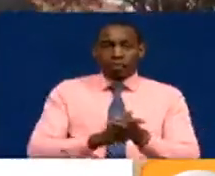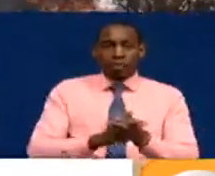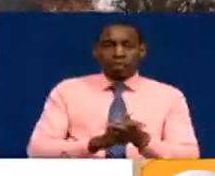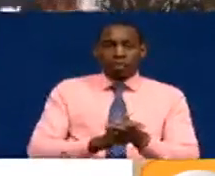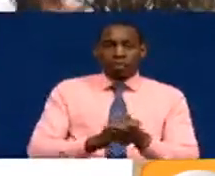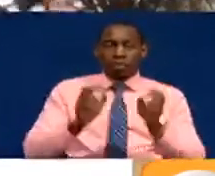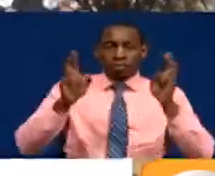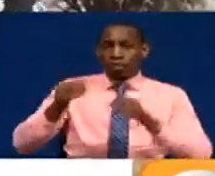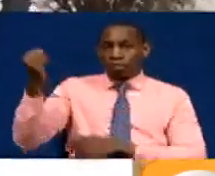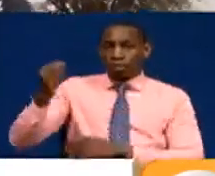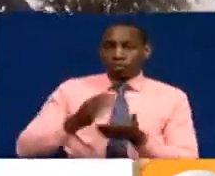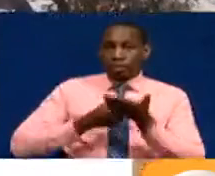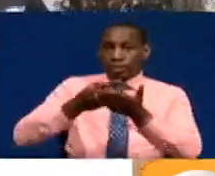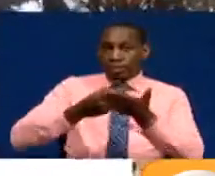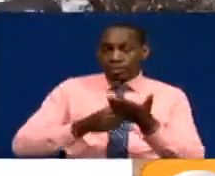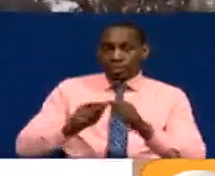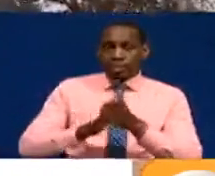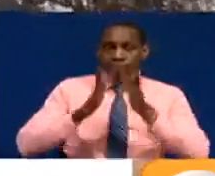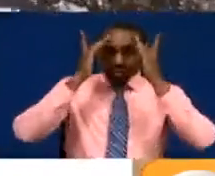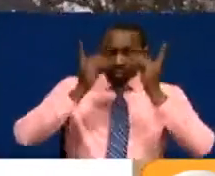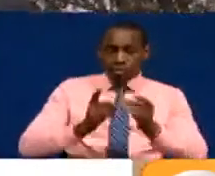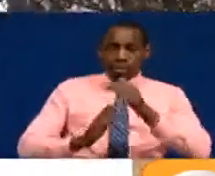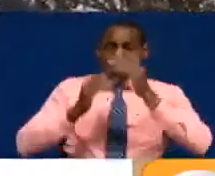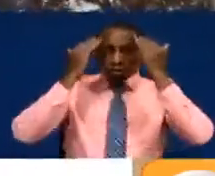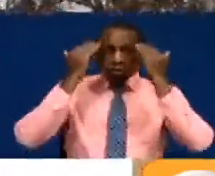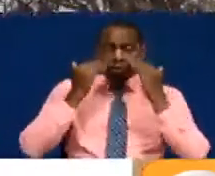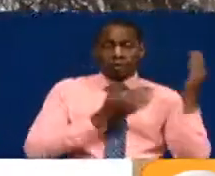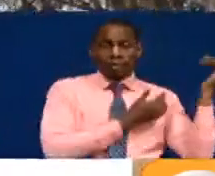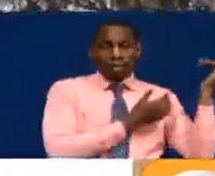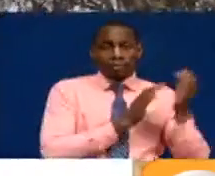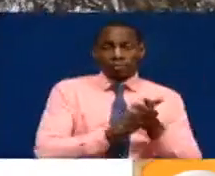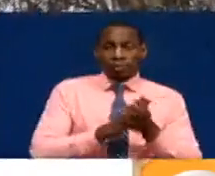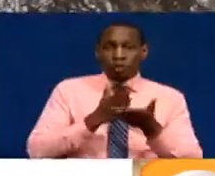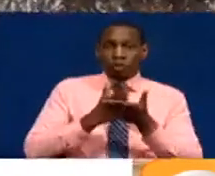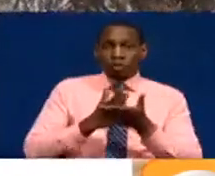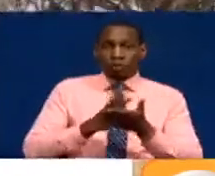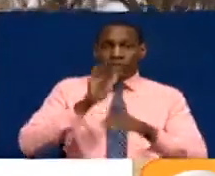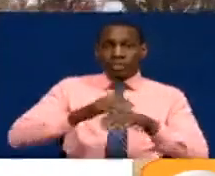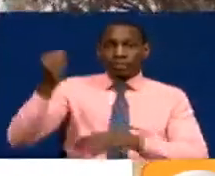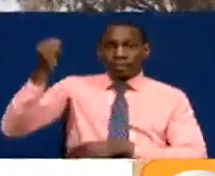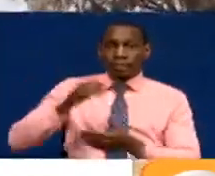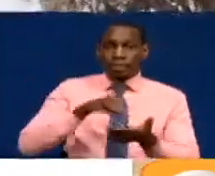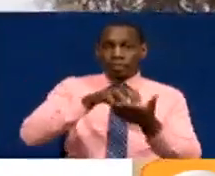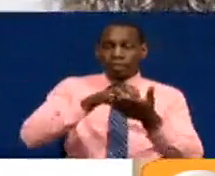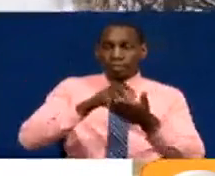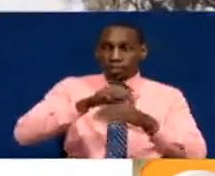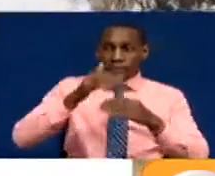hot political subject, with the determination of the Supreme Court expected to shake up the political circle in the